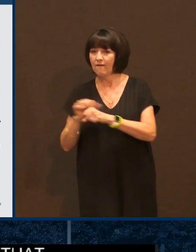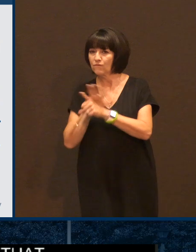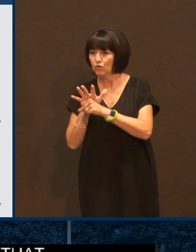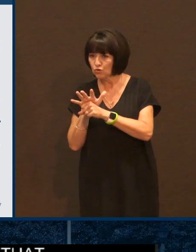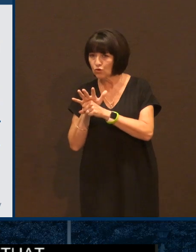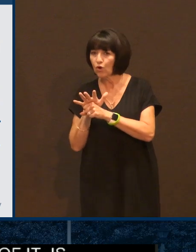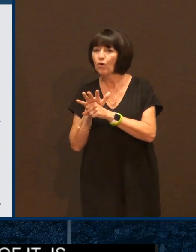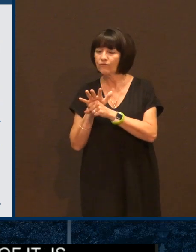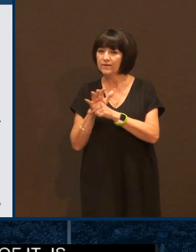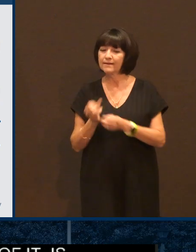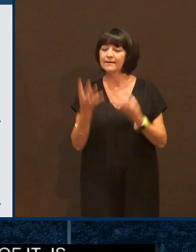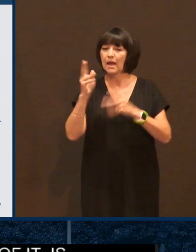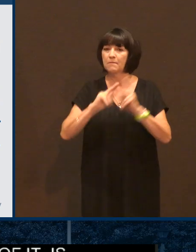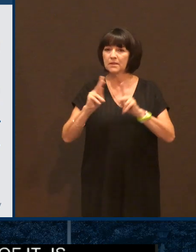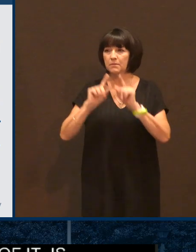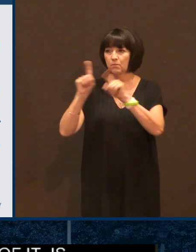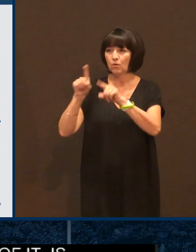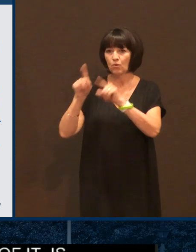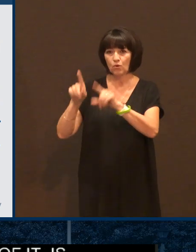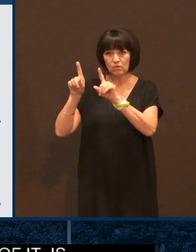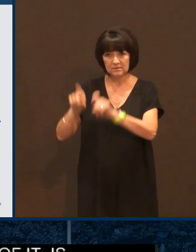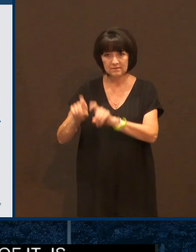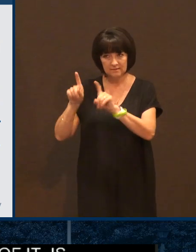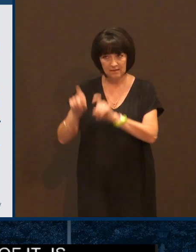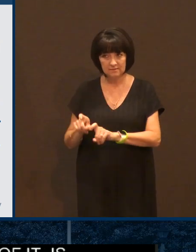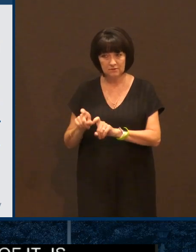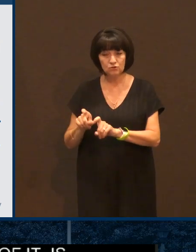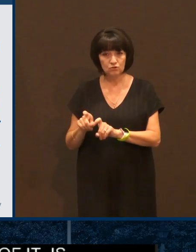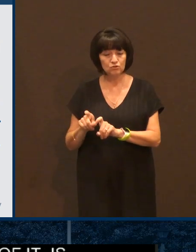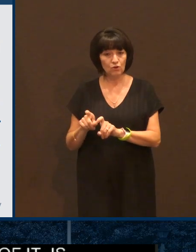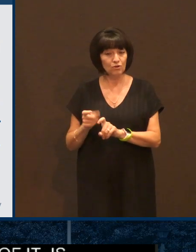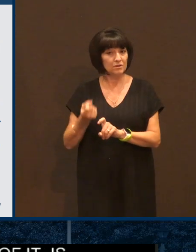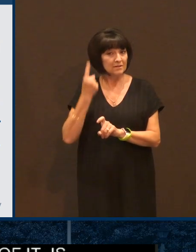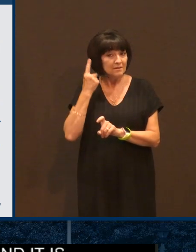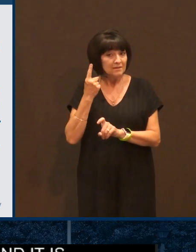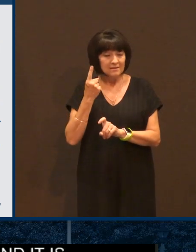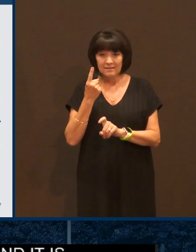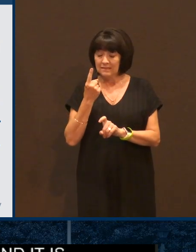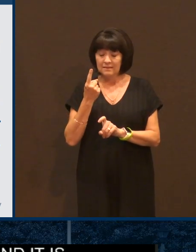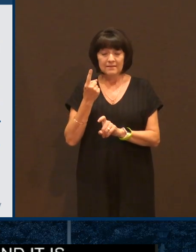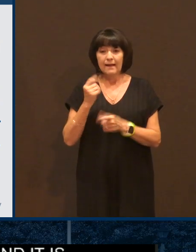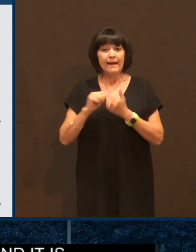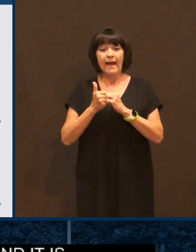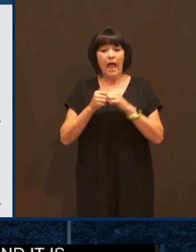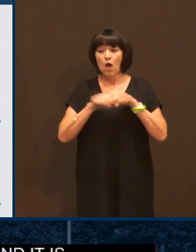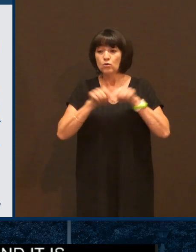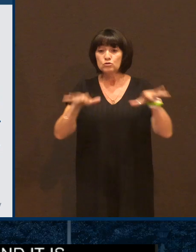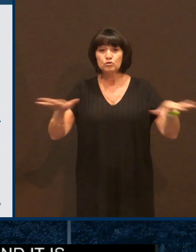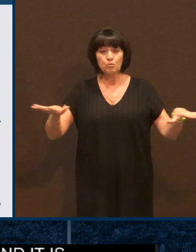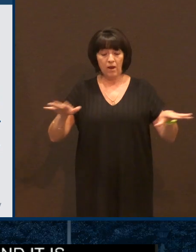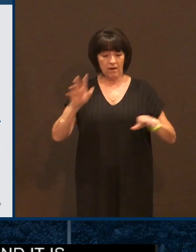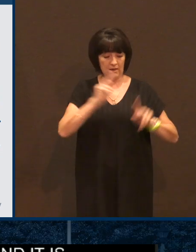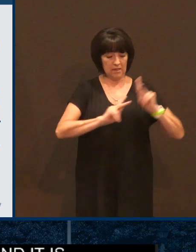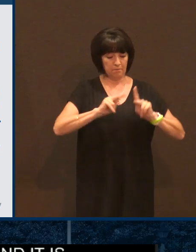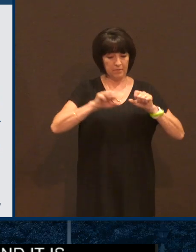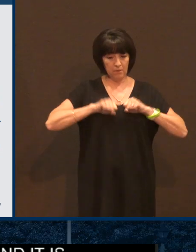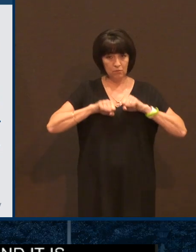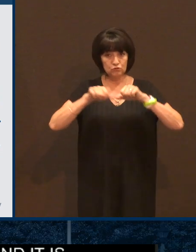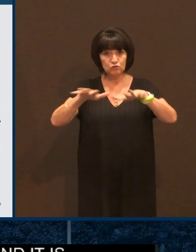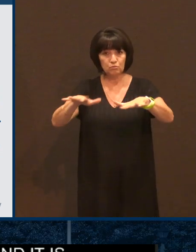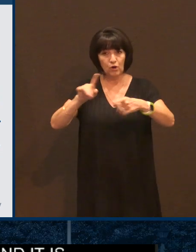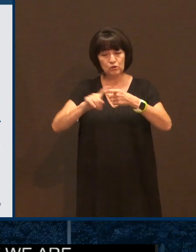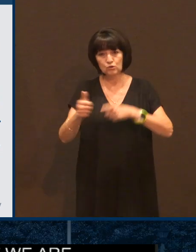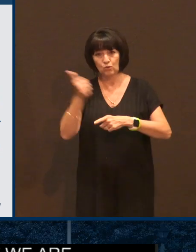circulating. It's being transmitted from one person to the other. So if we're not taking precautionary measures, we're not wearing